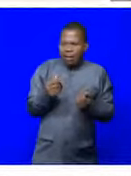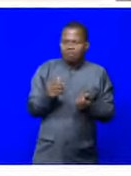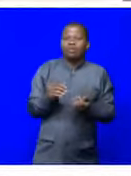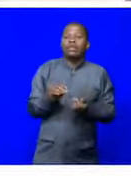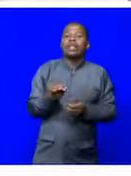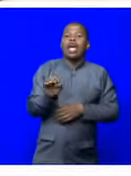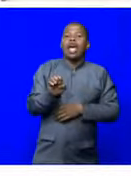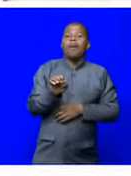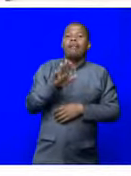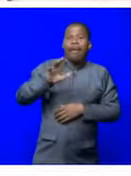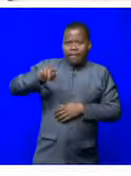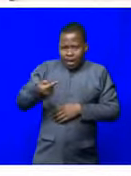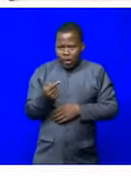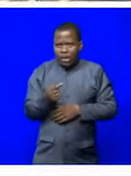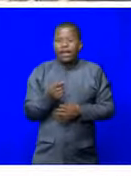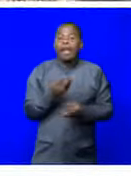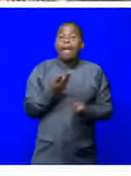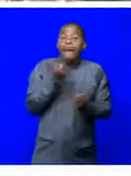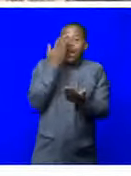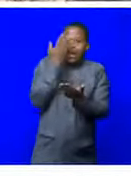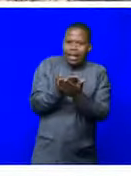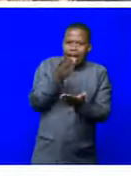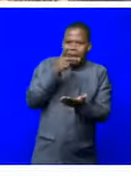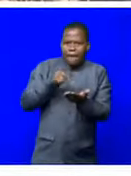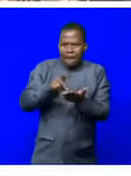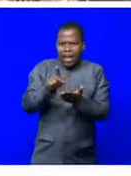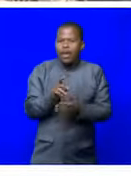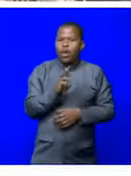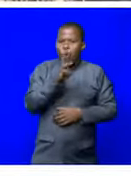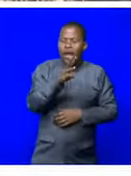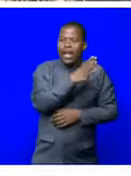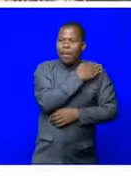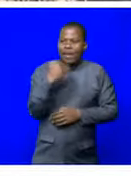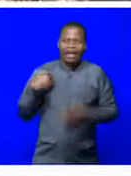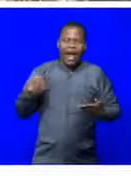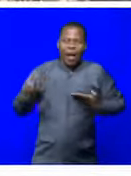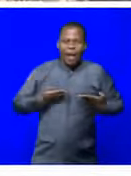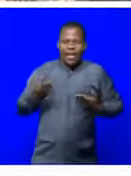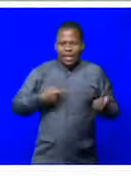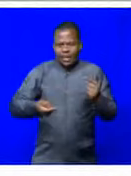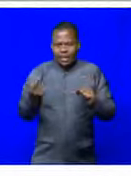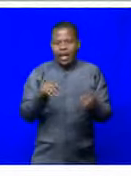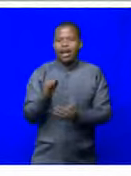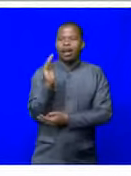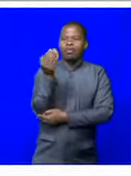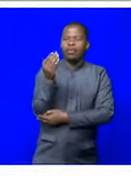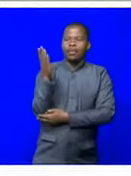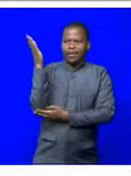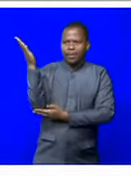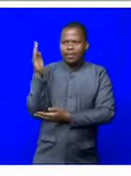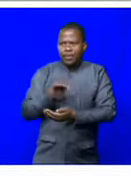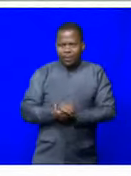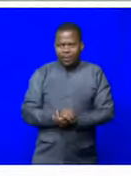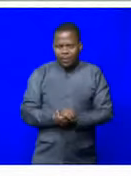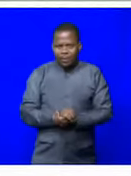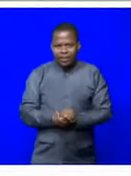ngemuva kwalesehlakalo. Lolu sito lwethulwe indvuna yaleli tiko manqoba khumalo. Kunemali